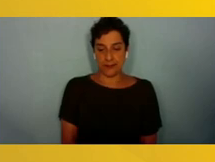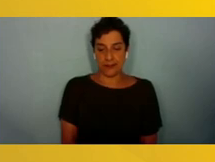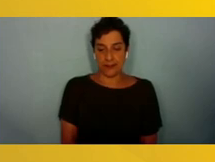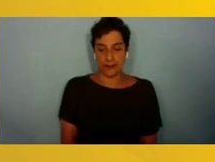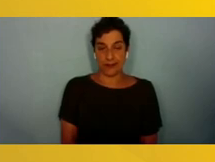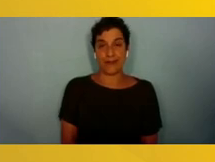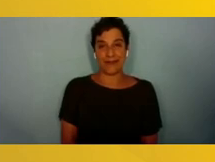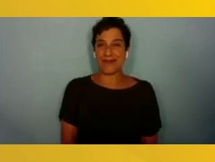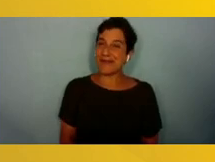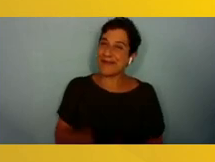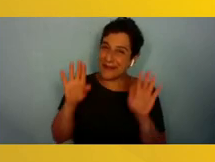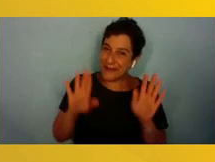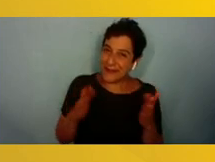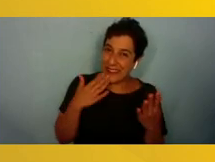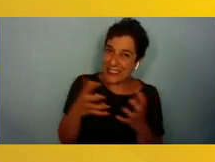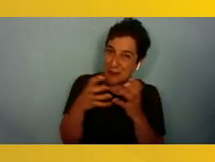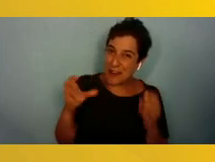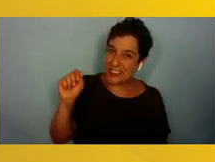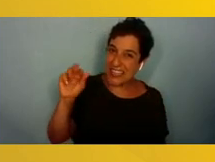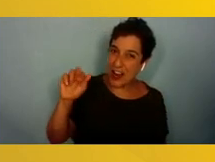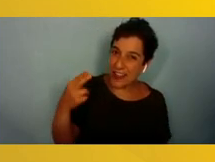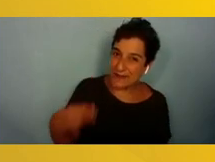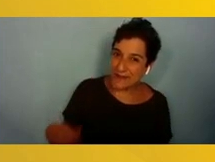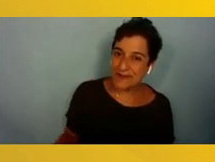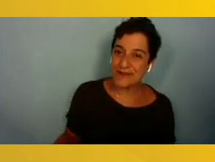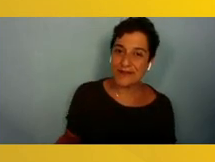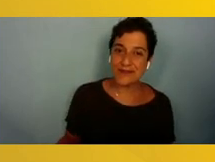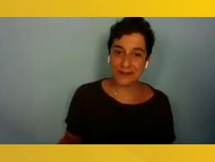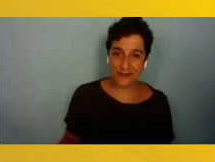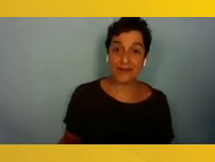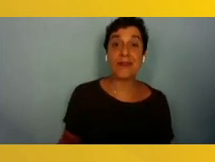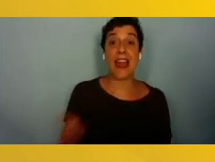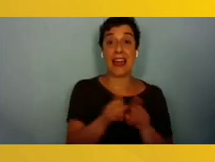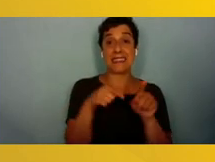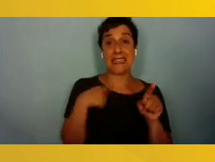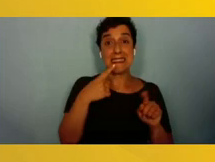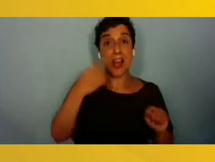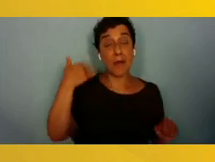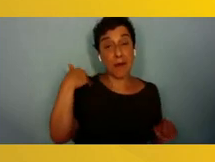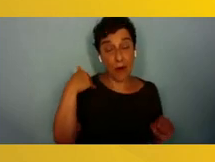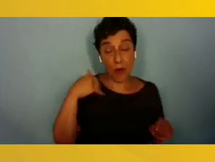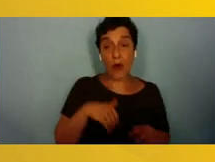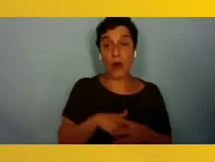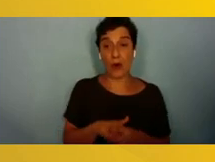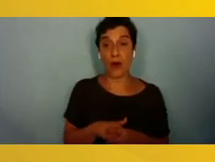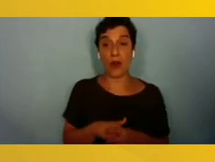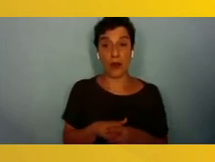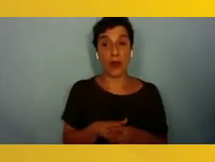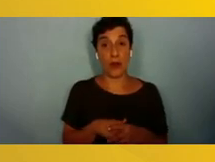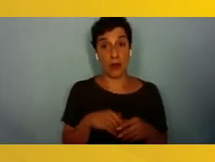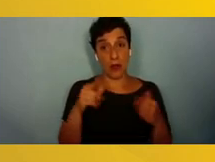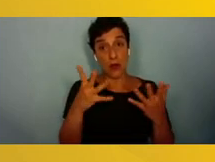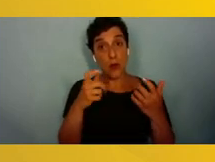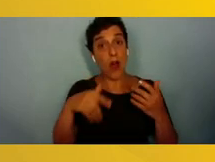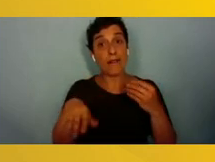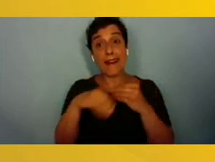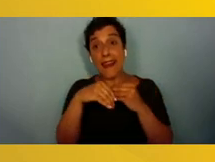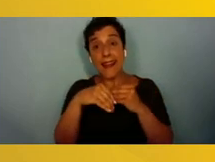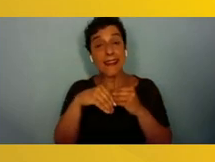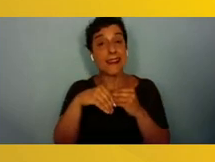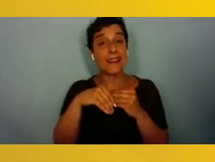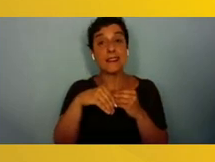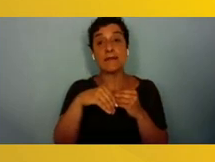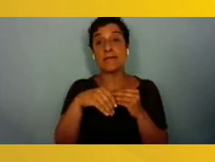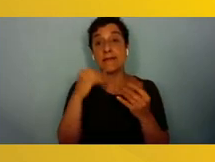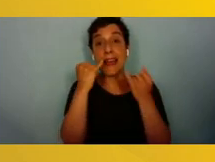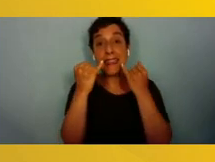Great, thanks so much, Sarah. And as I said before, if you want to throw any other ideas